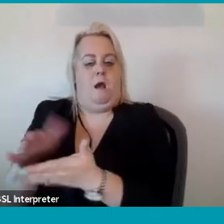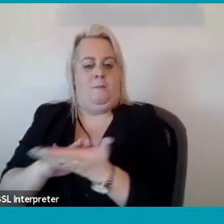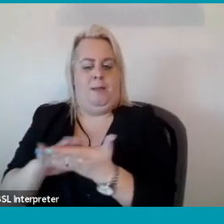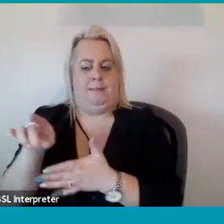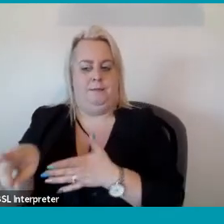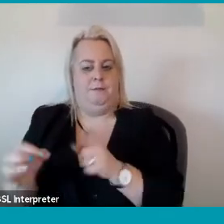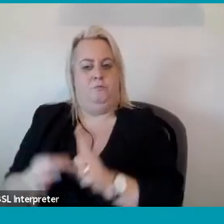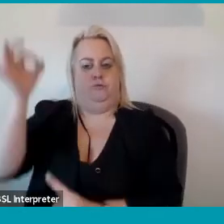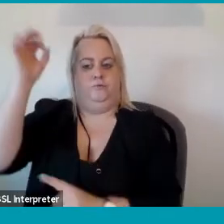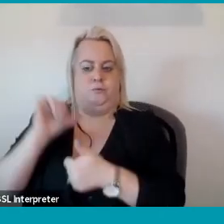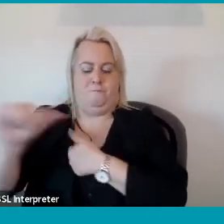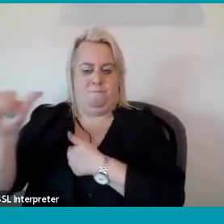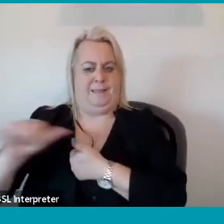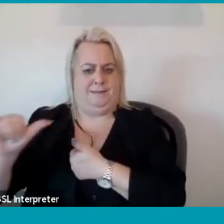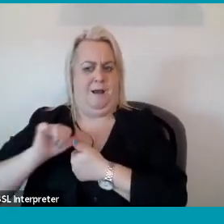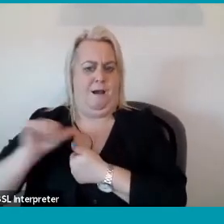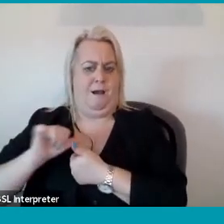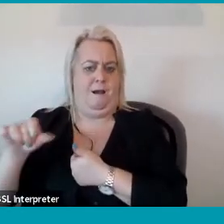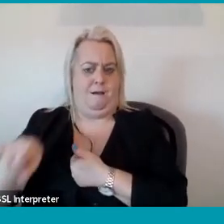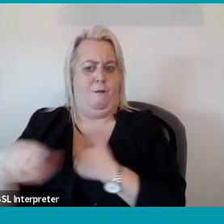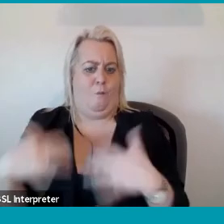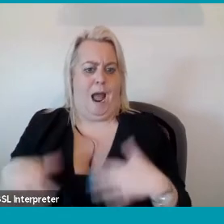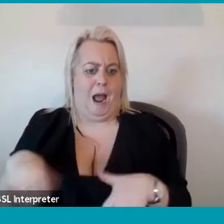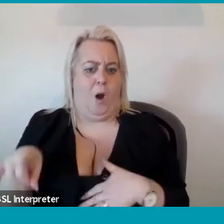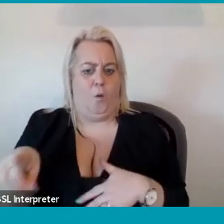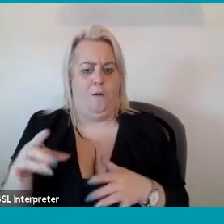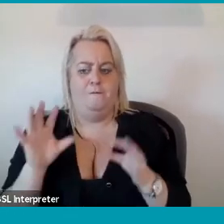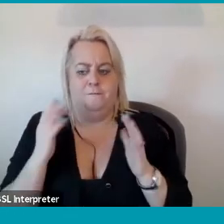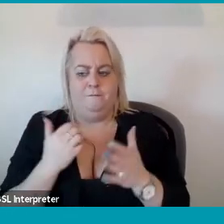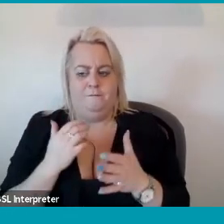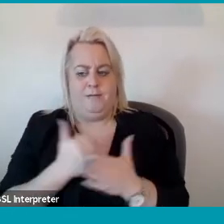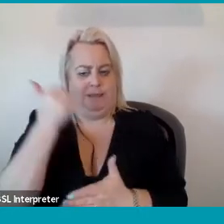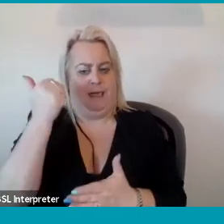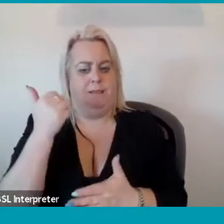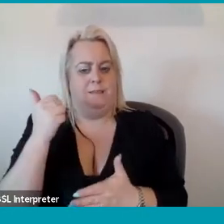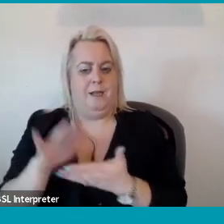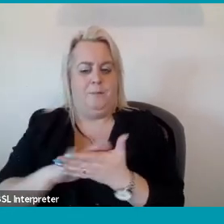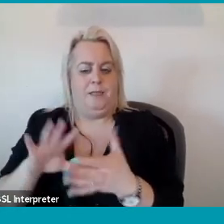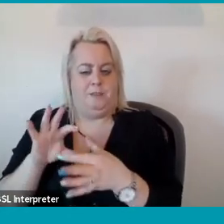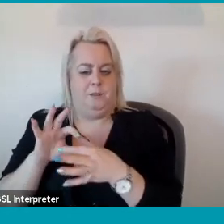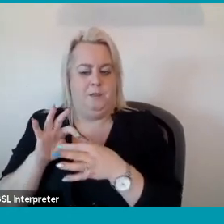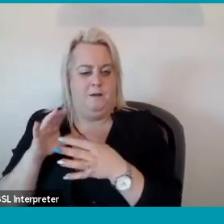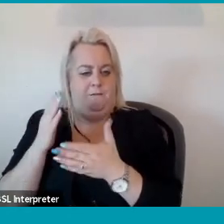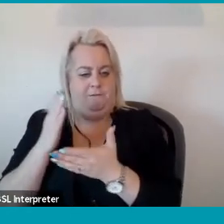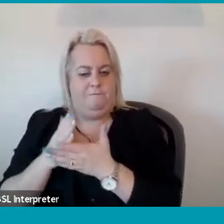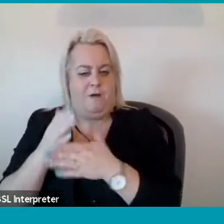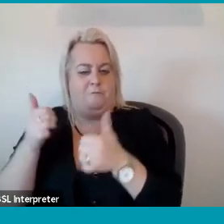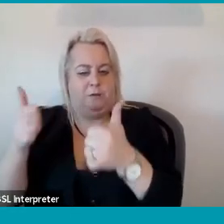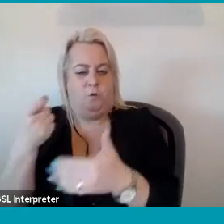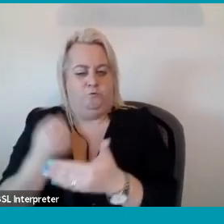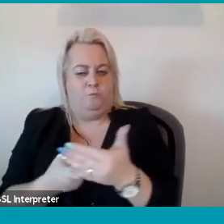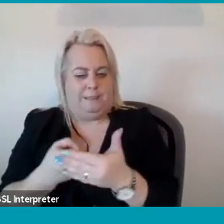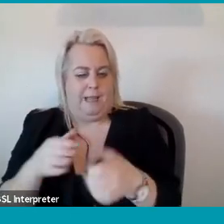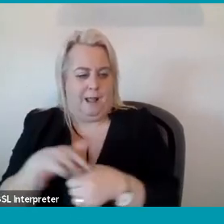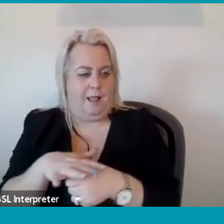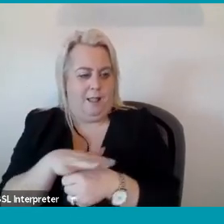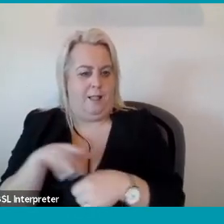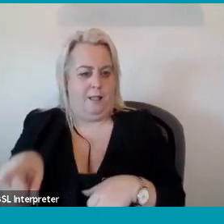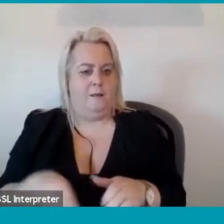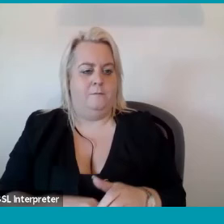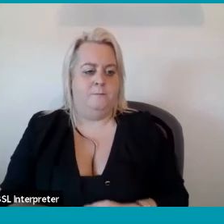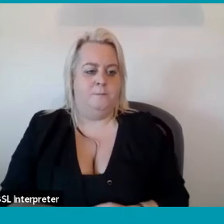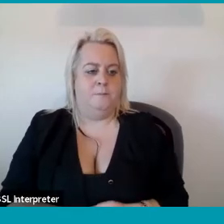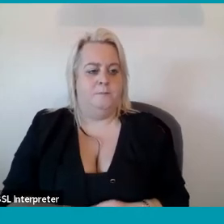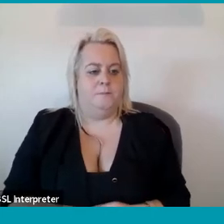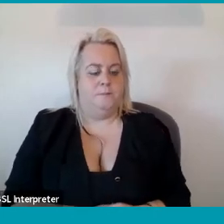specific skills that are related to a disability, which can be really beneficial. Then if we think about the reputation